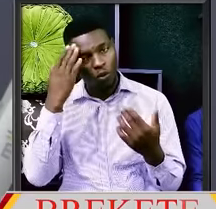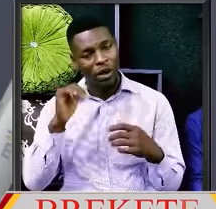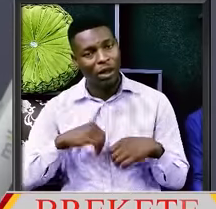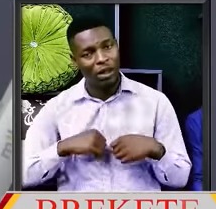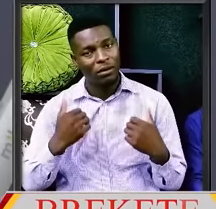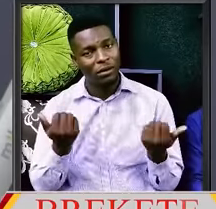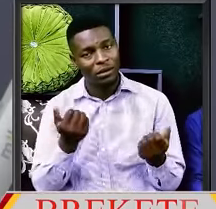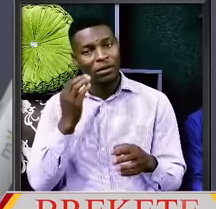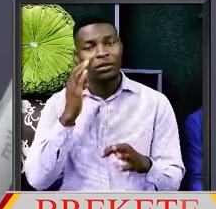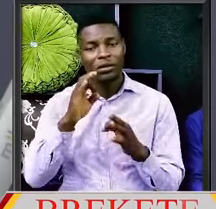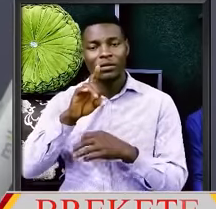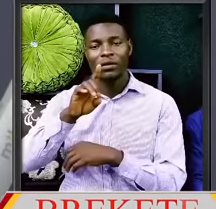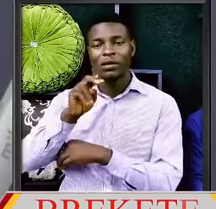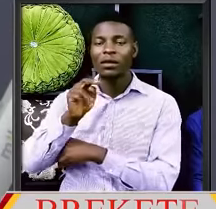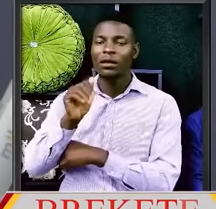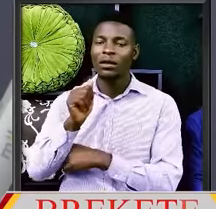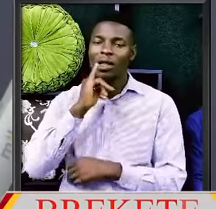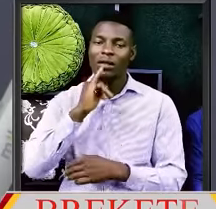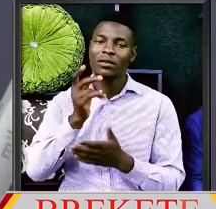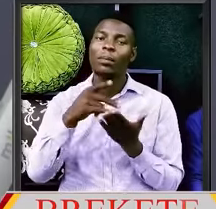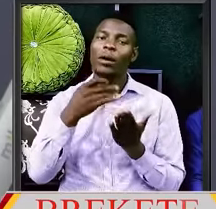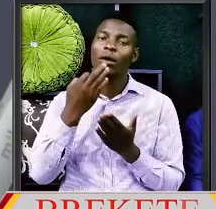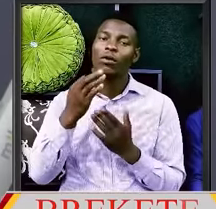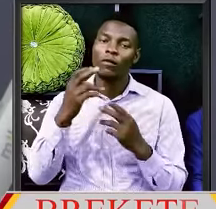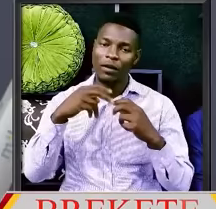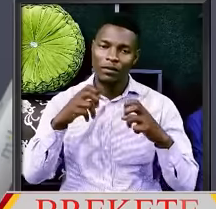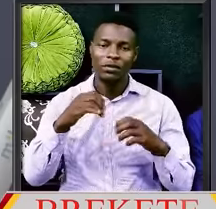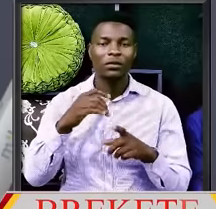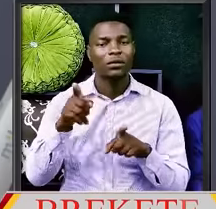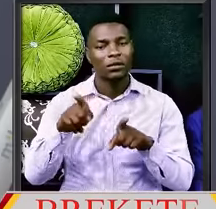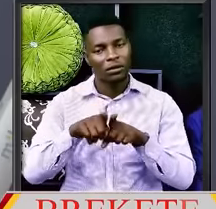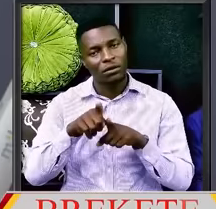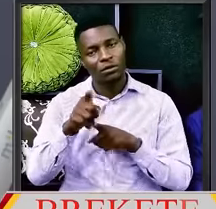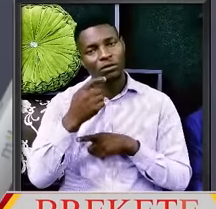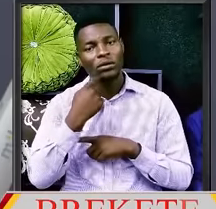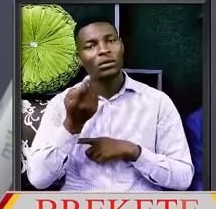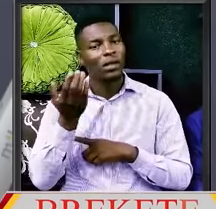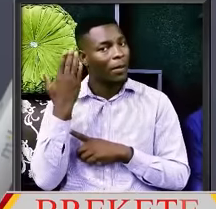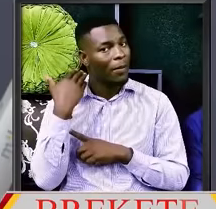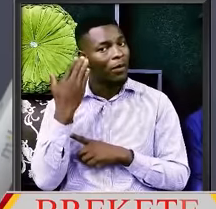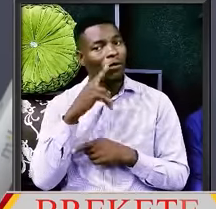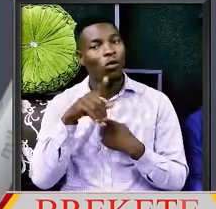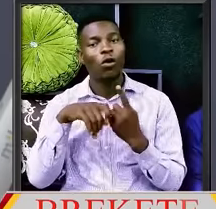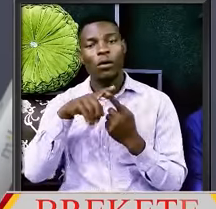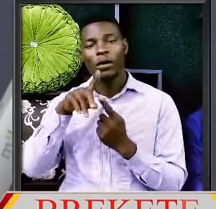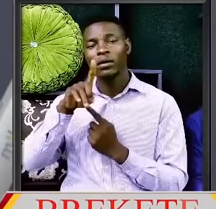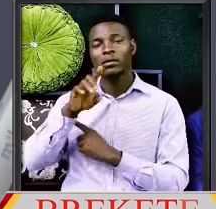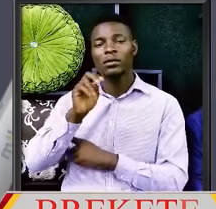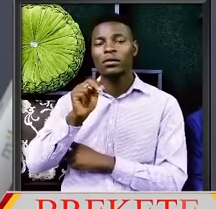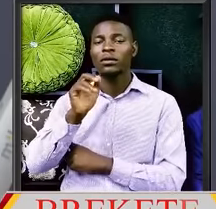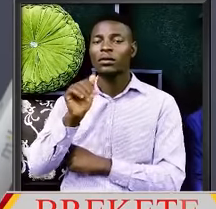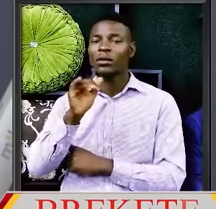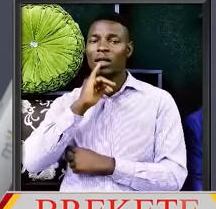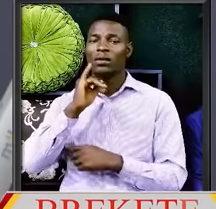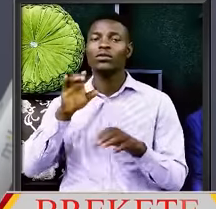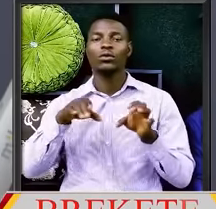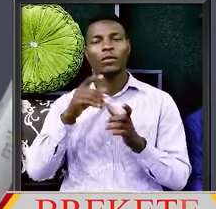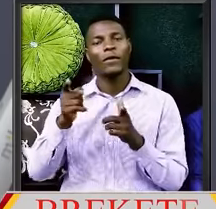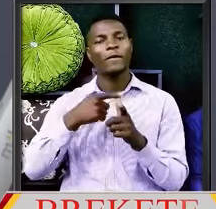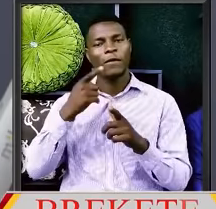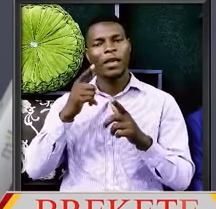DNA is part of the investigation. Just as you said before, when the DNA is being done, the first